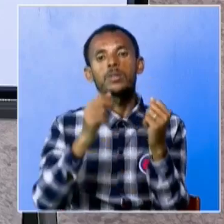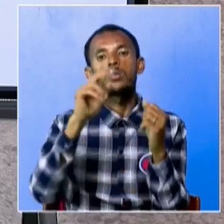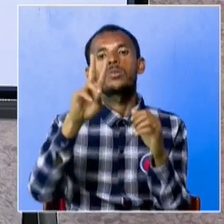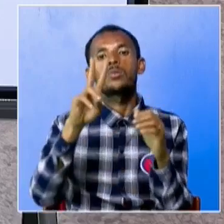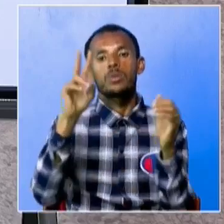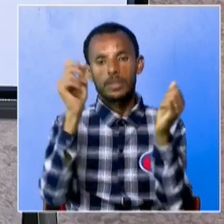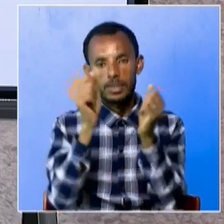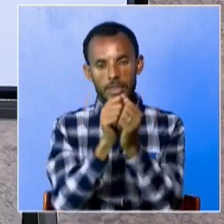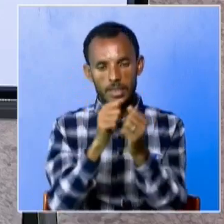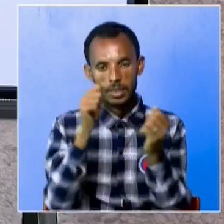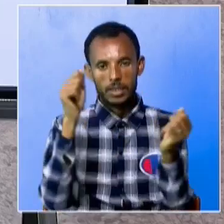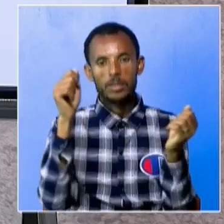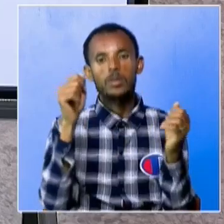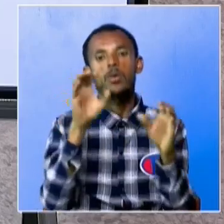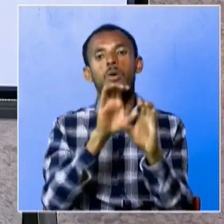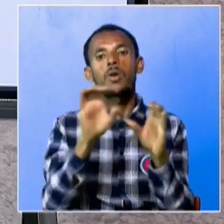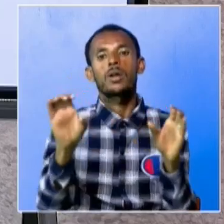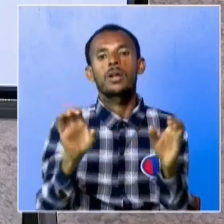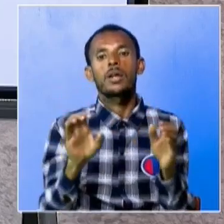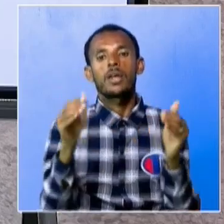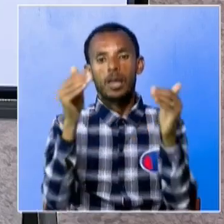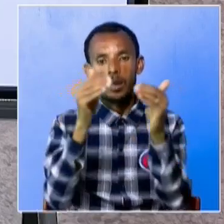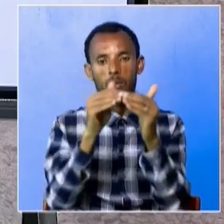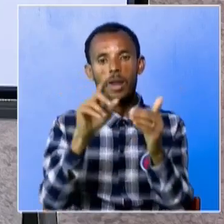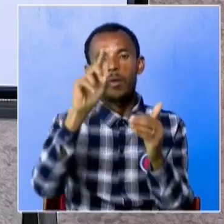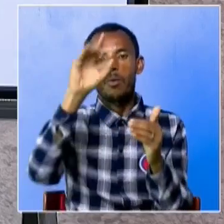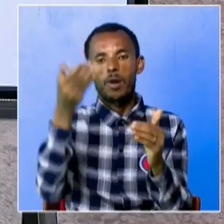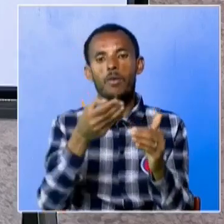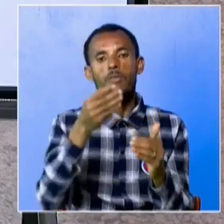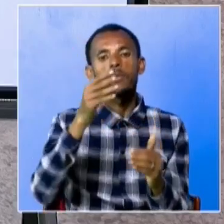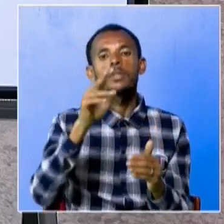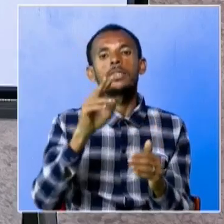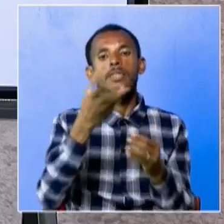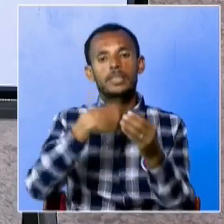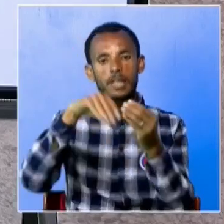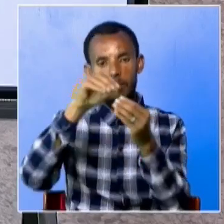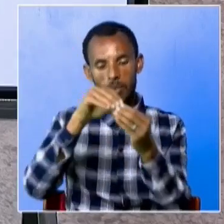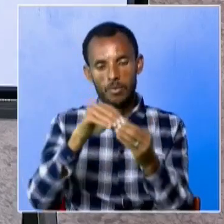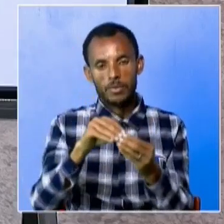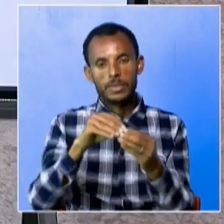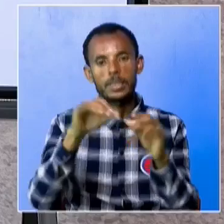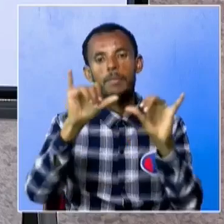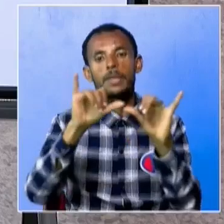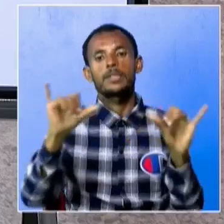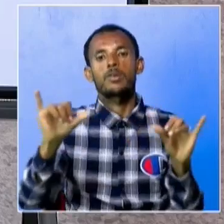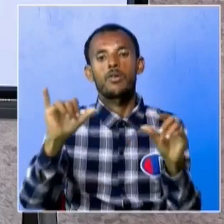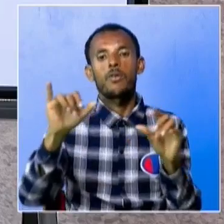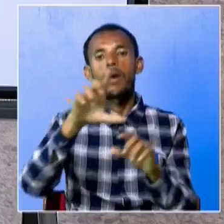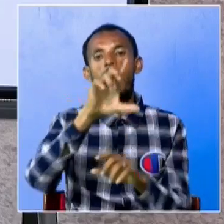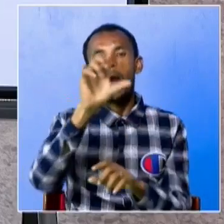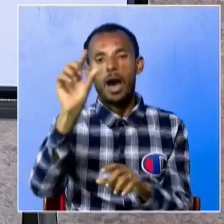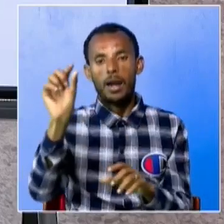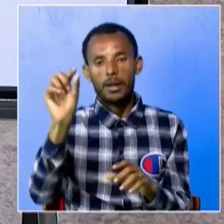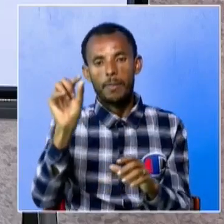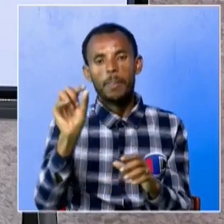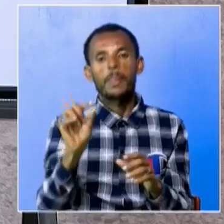chords is equal to half of the sum of the measure of the arc intercepted by the angles